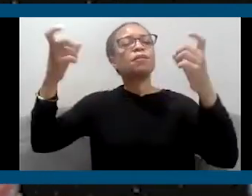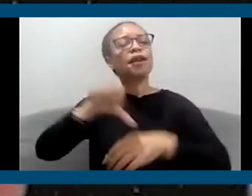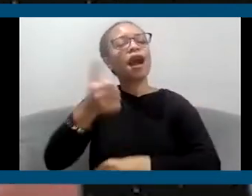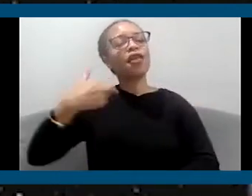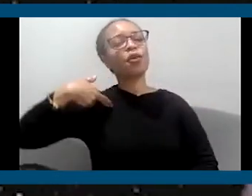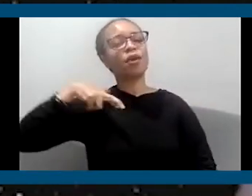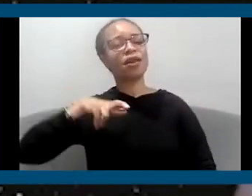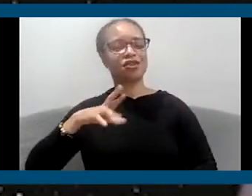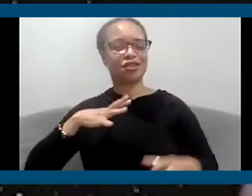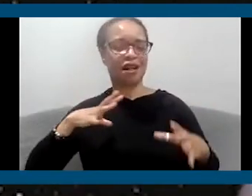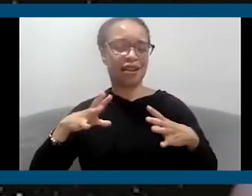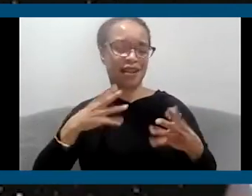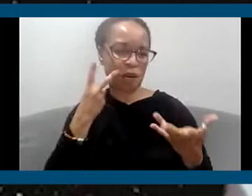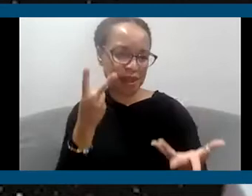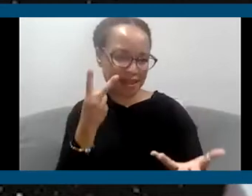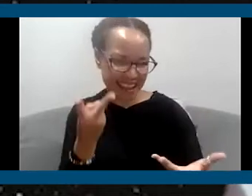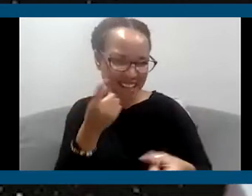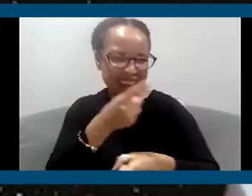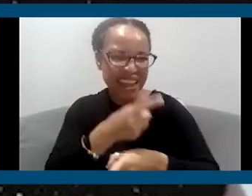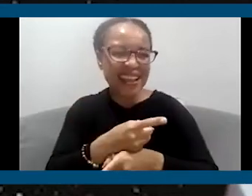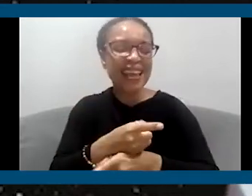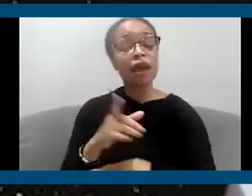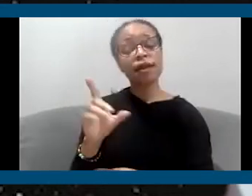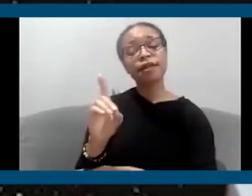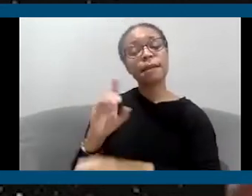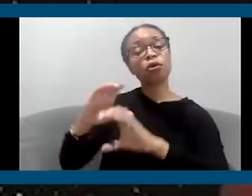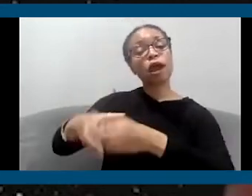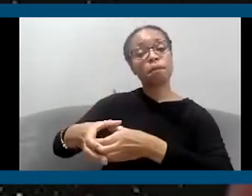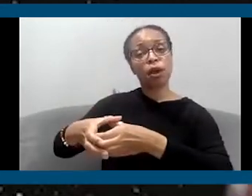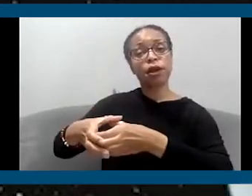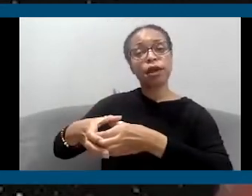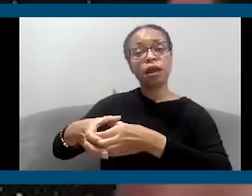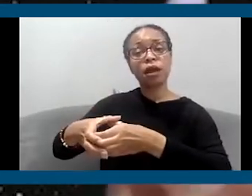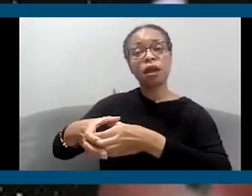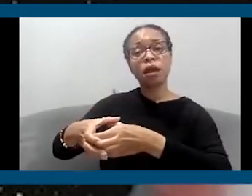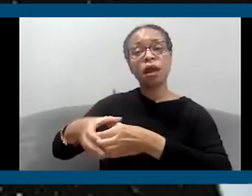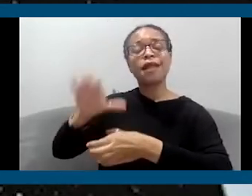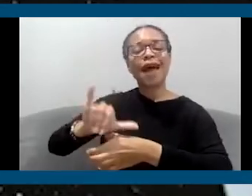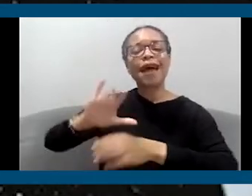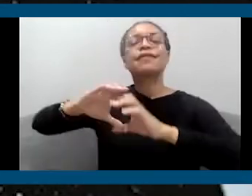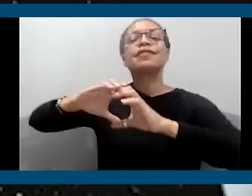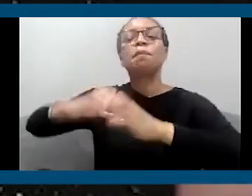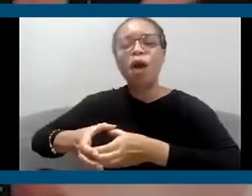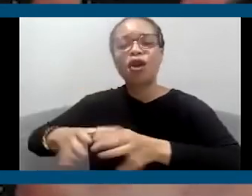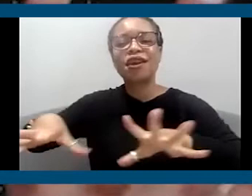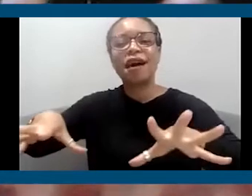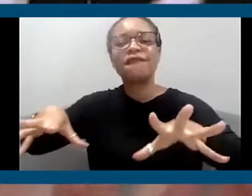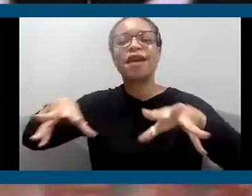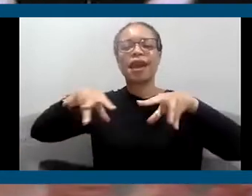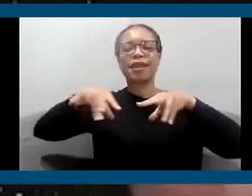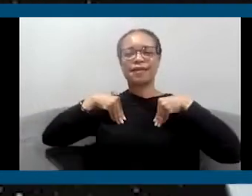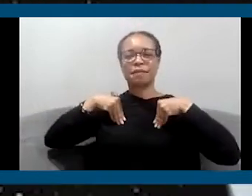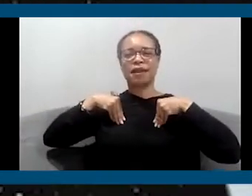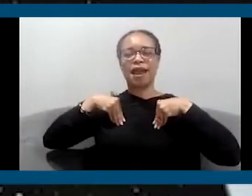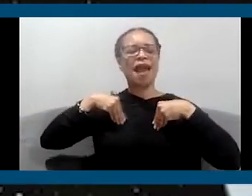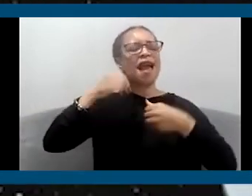that we've seen, right? Because the Democratic Party is the party of acceptance and accepting everyone from all different faiths.